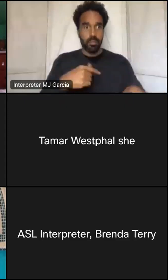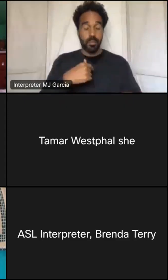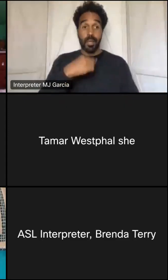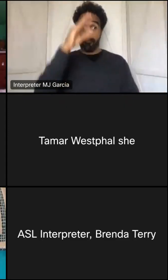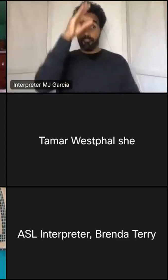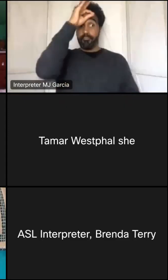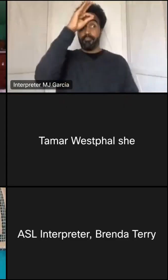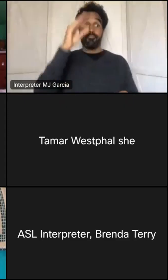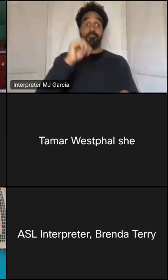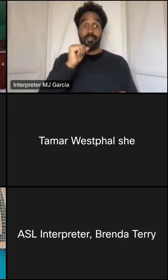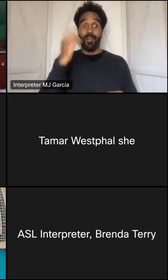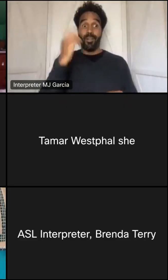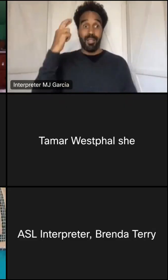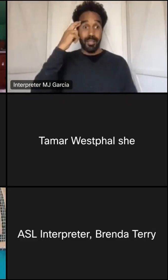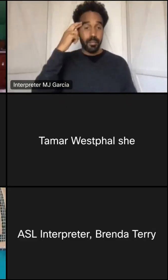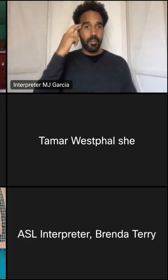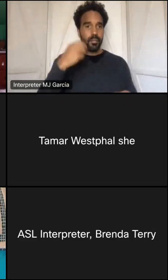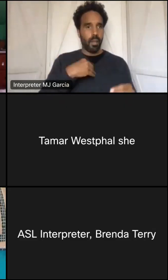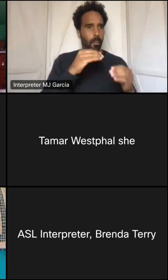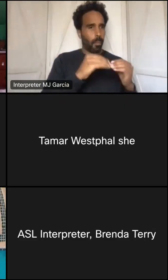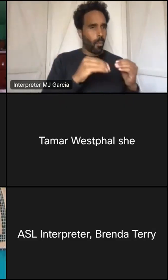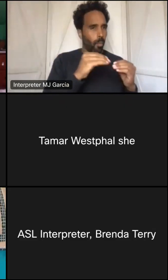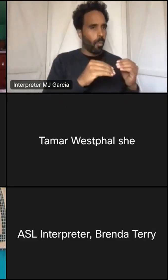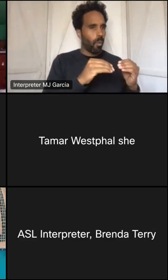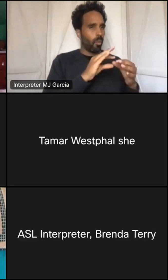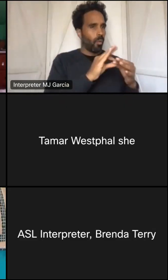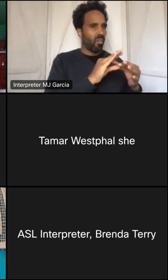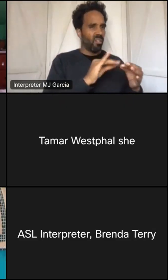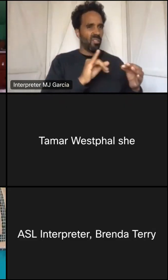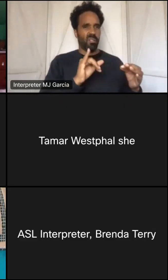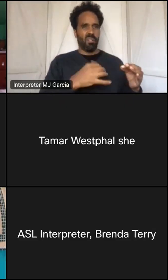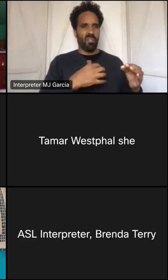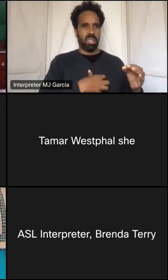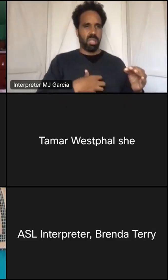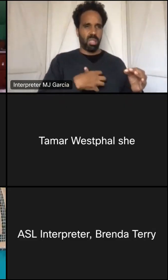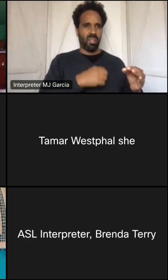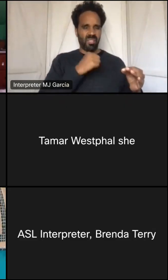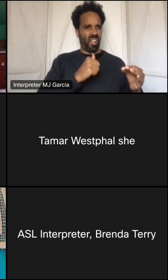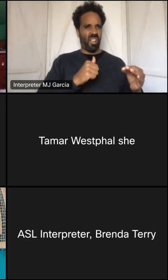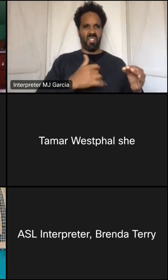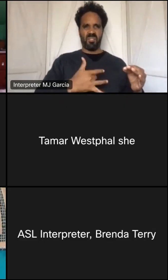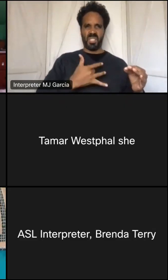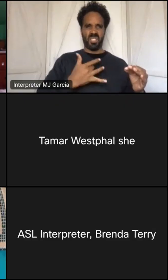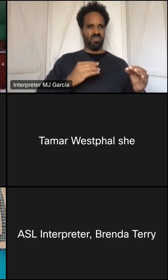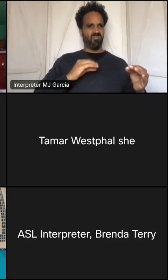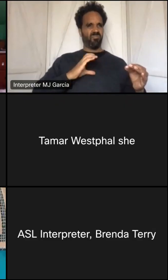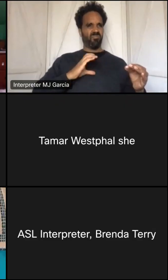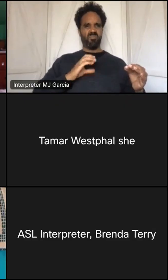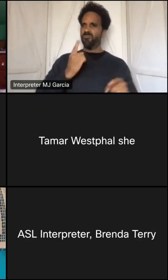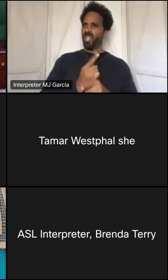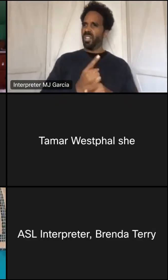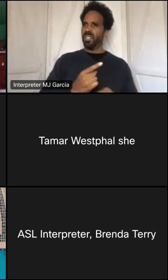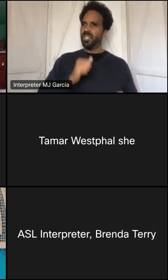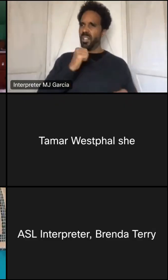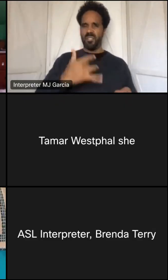what it was. But the more and more I was in the relationship, it just made me not feel myself, not being able to make decisions